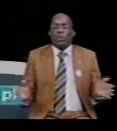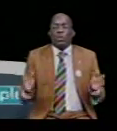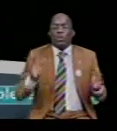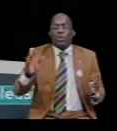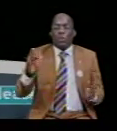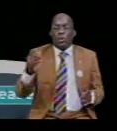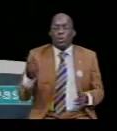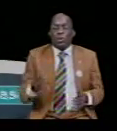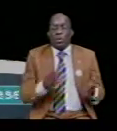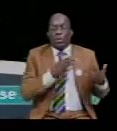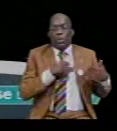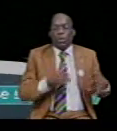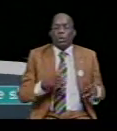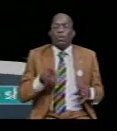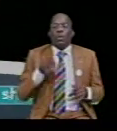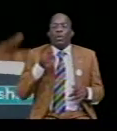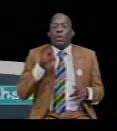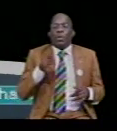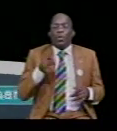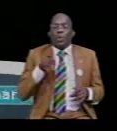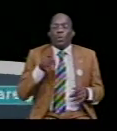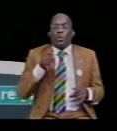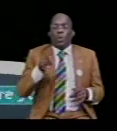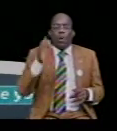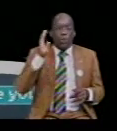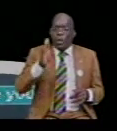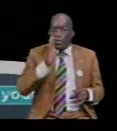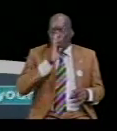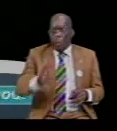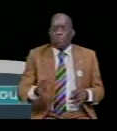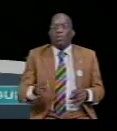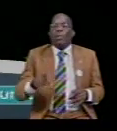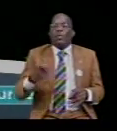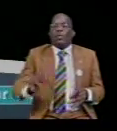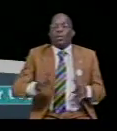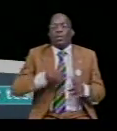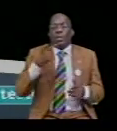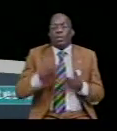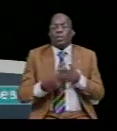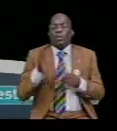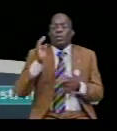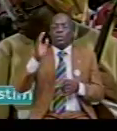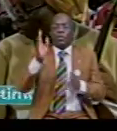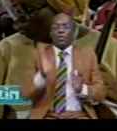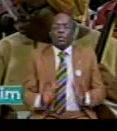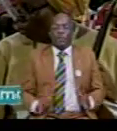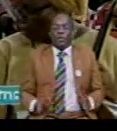hear the choir ministering to us before the first one here?